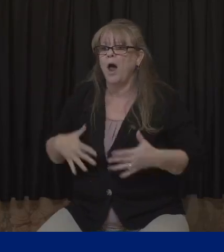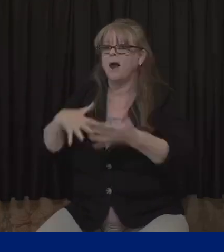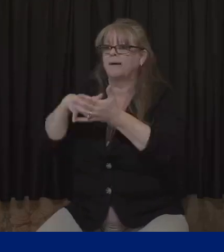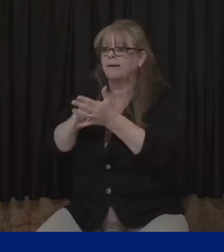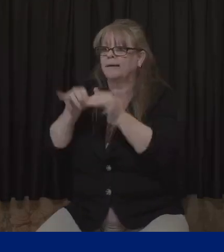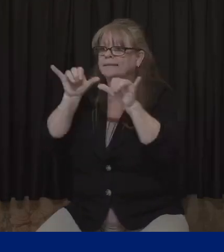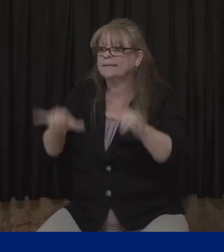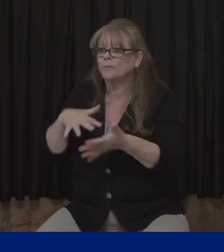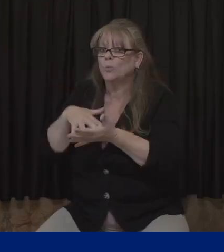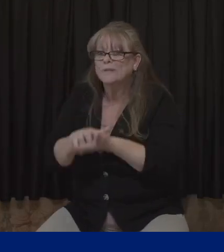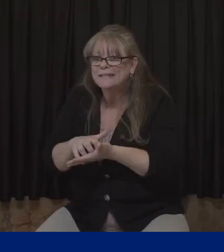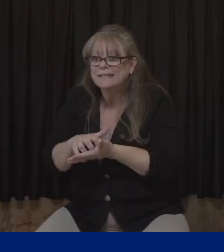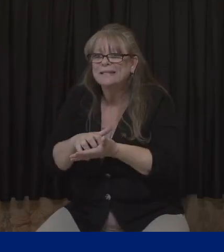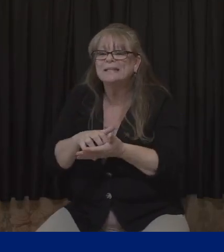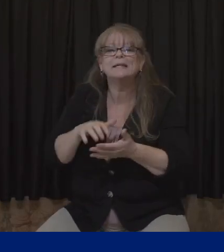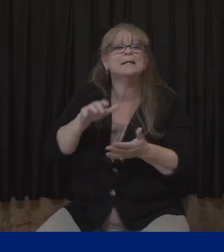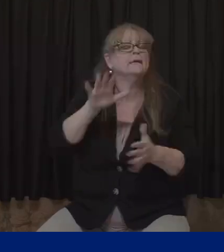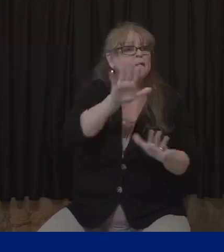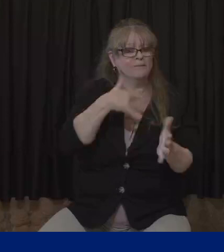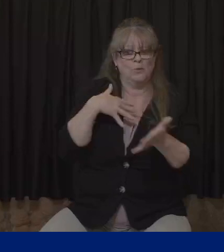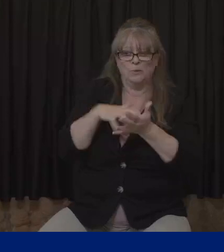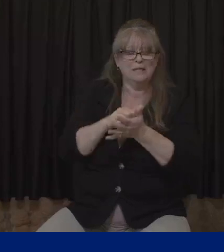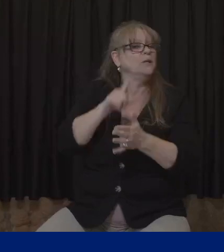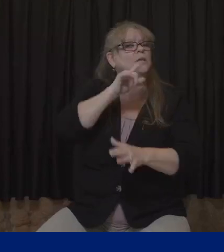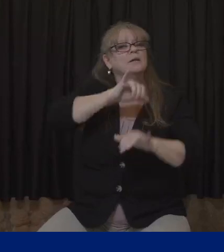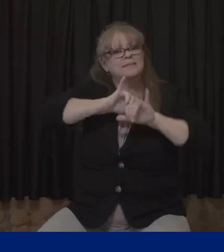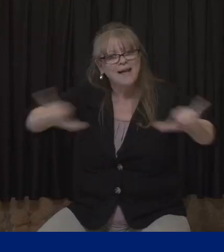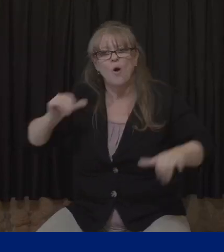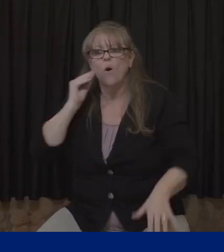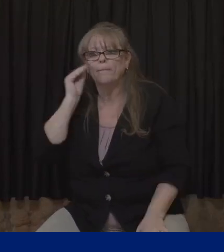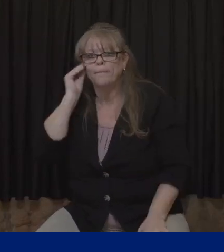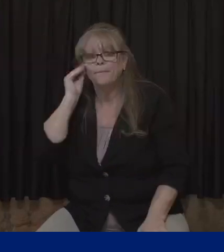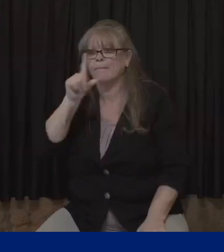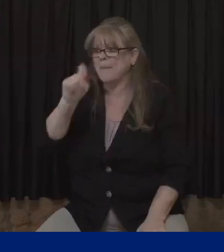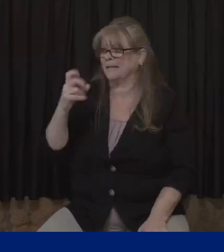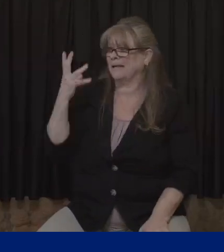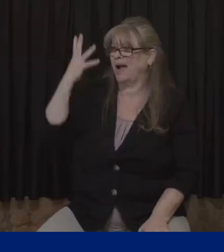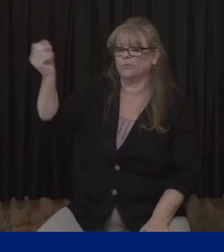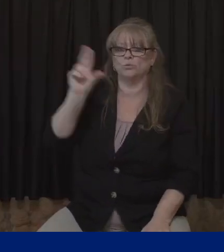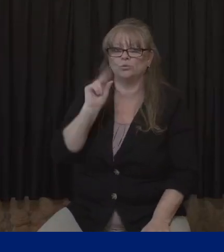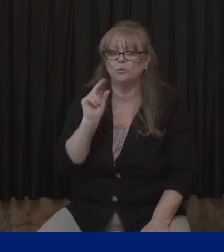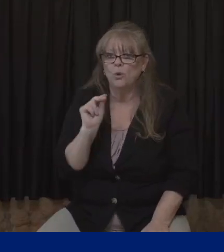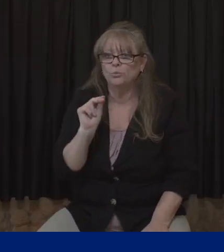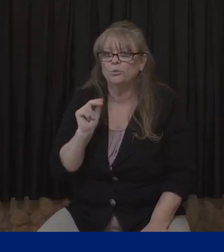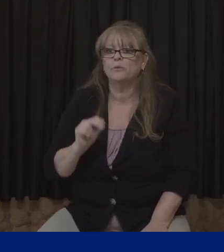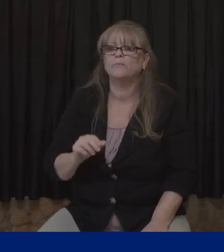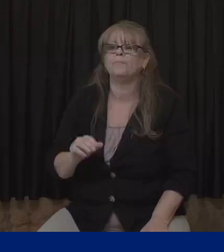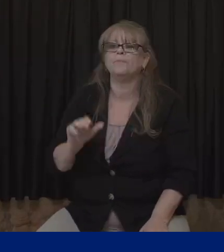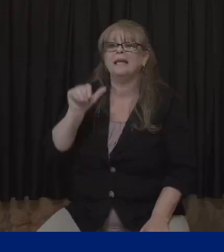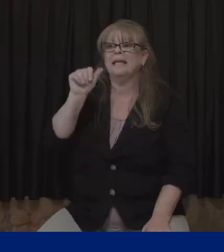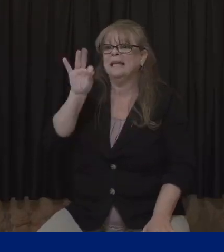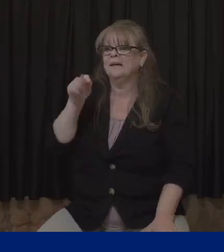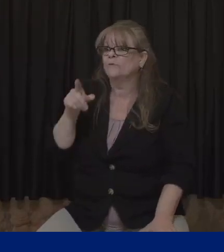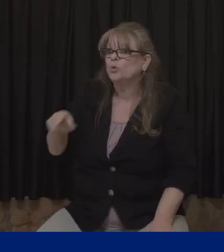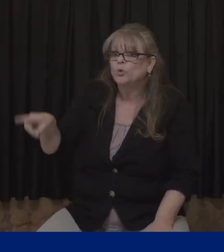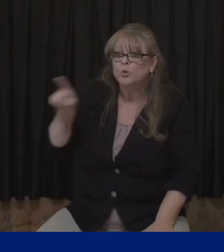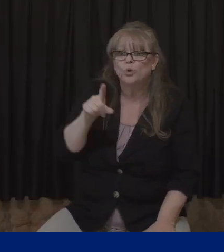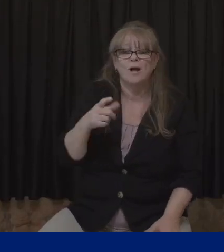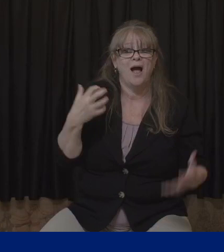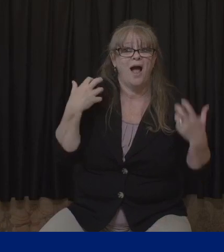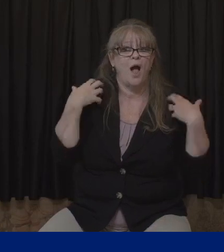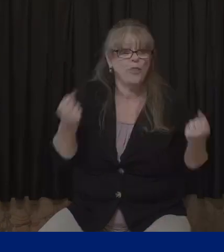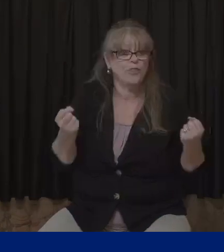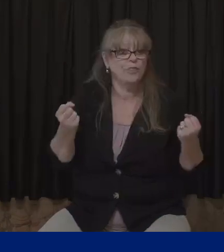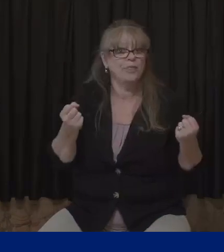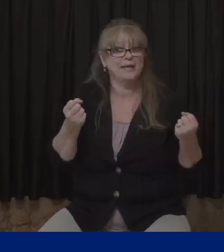that others that are not in that category rise to the occasion of helping our elderly friends and neighbors. Ask your 73-year-old